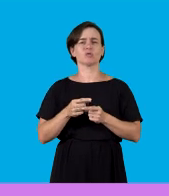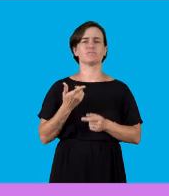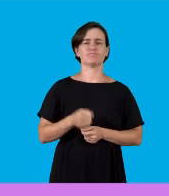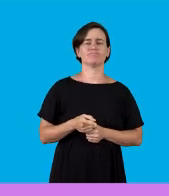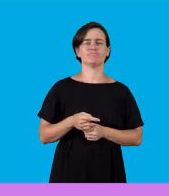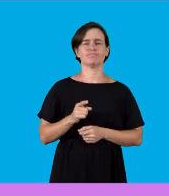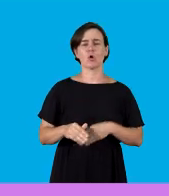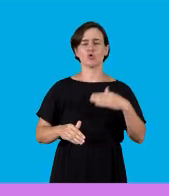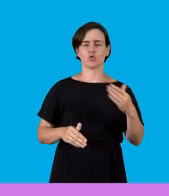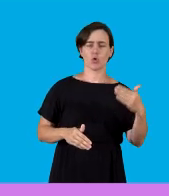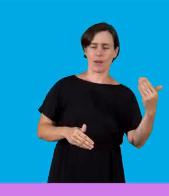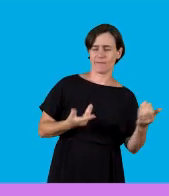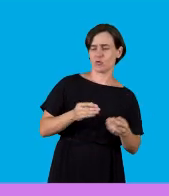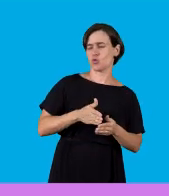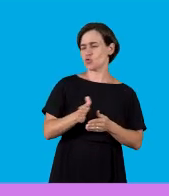between